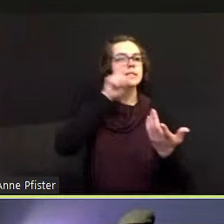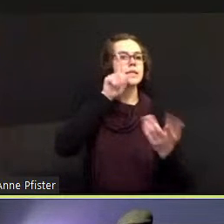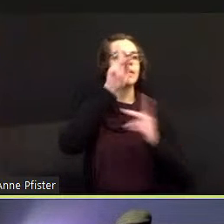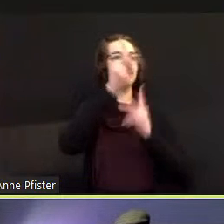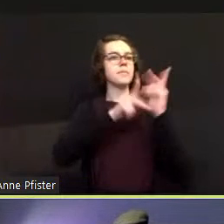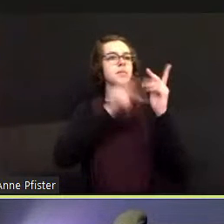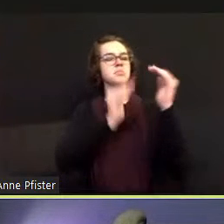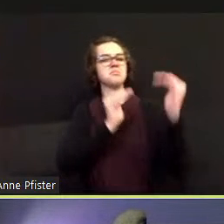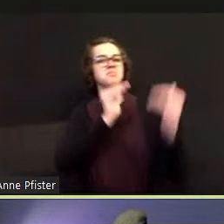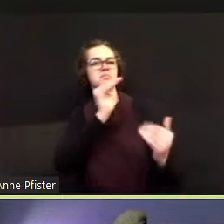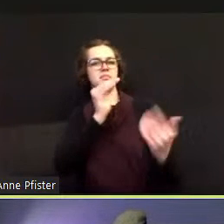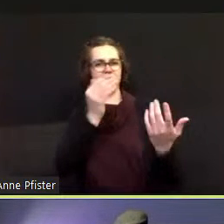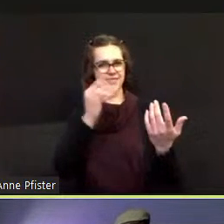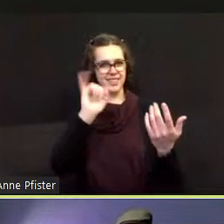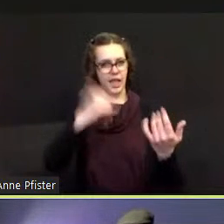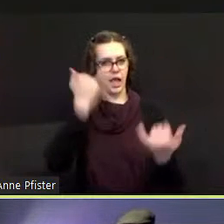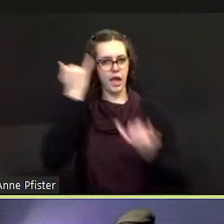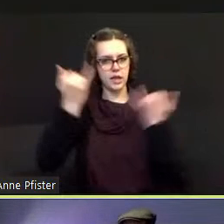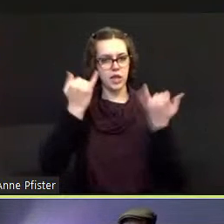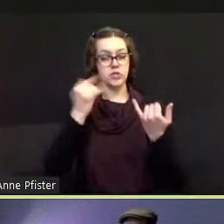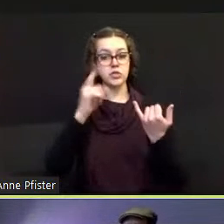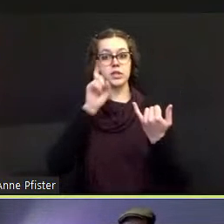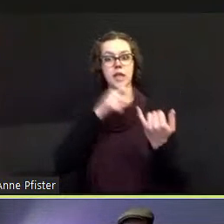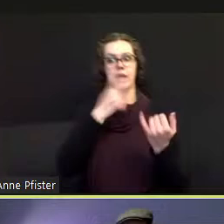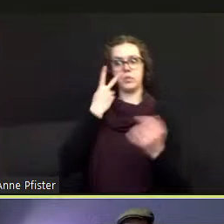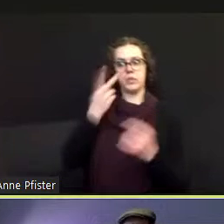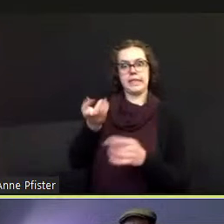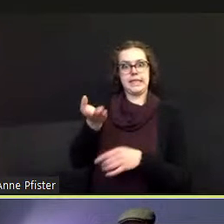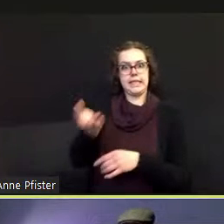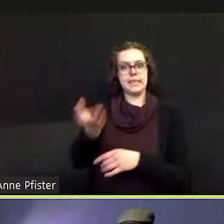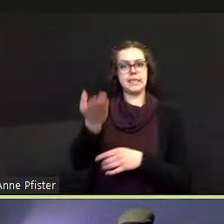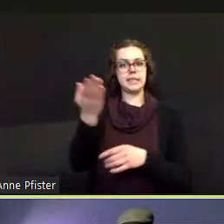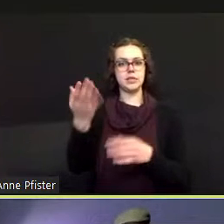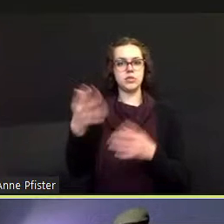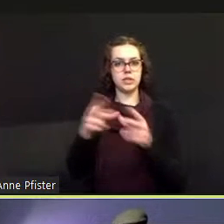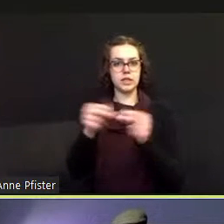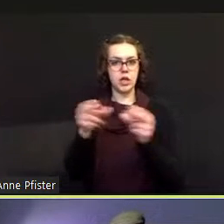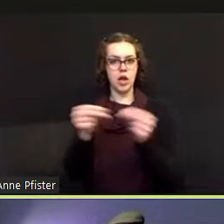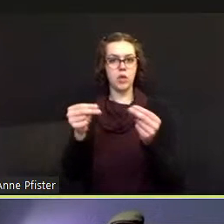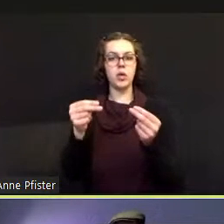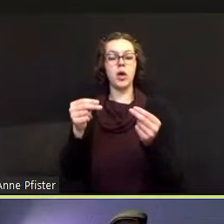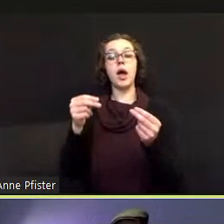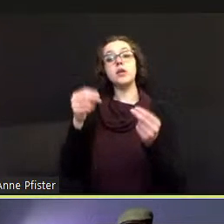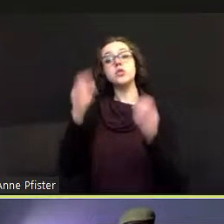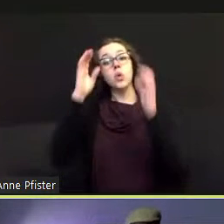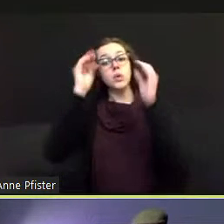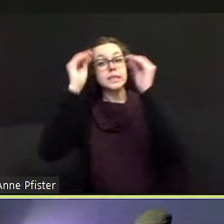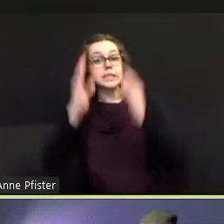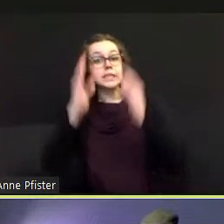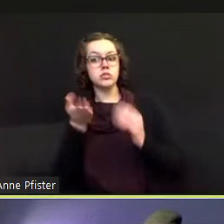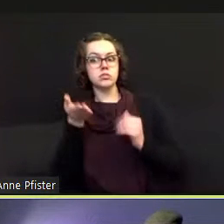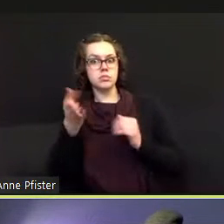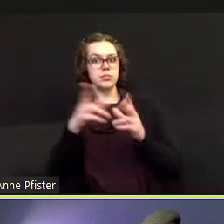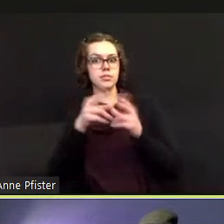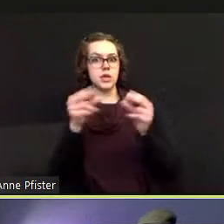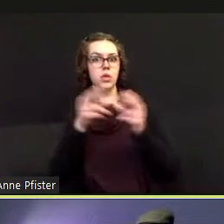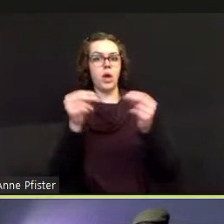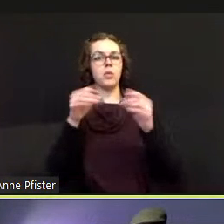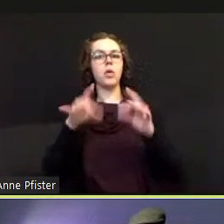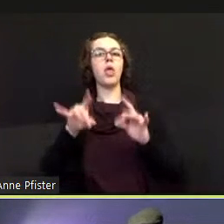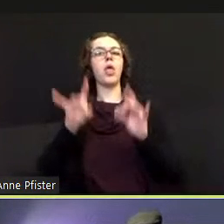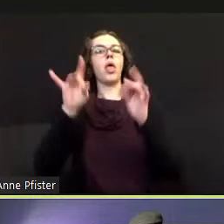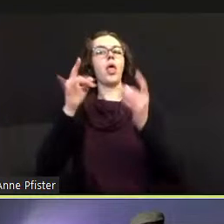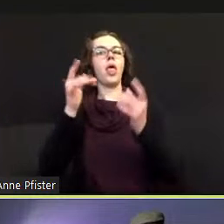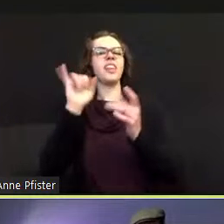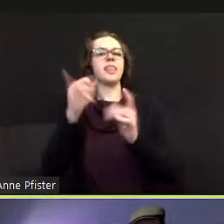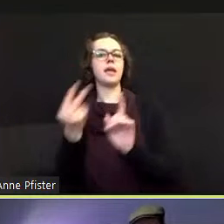ideologies. And so that was capturing. And we saw this getting picked up by the educators down in Nicaragua. And